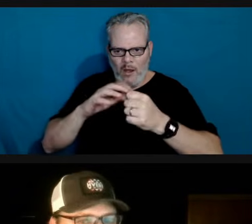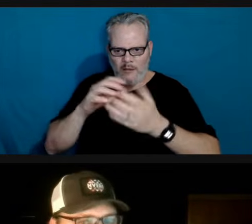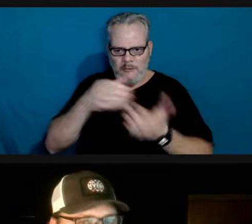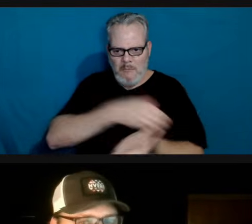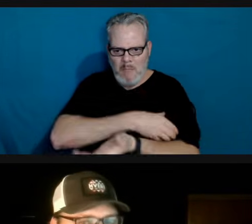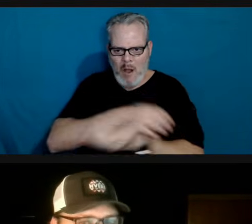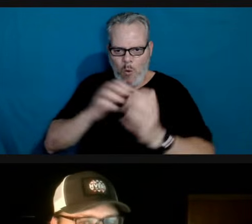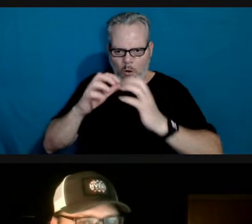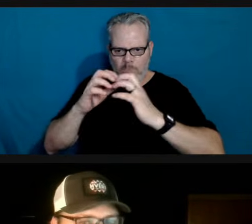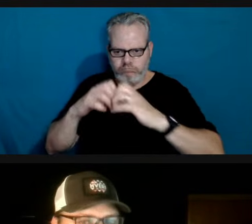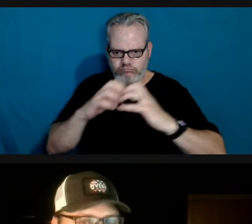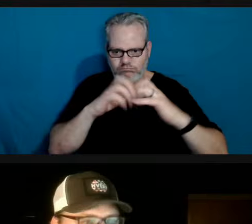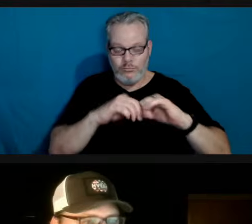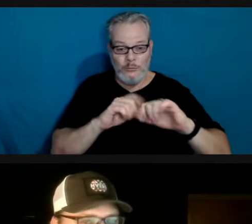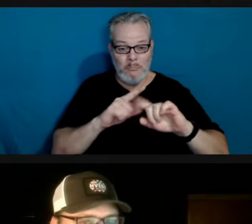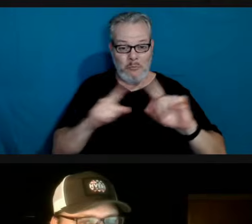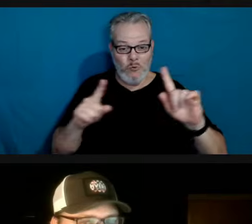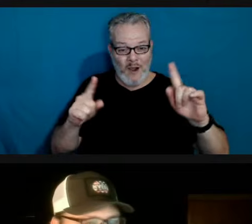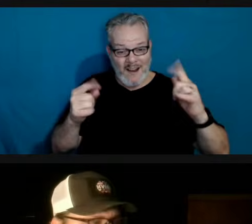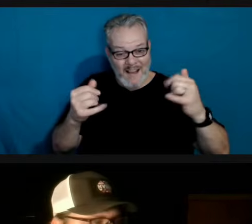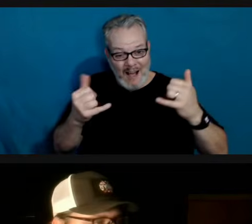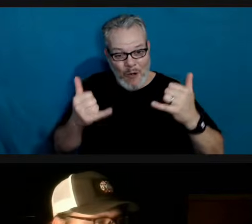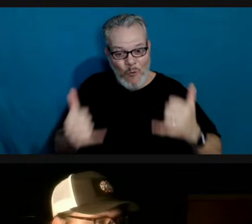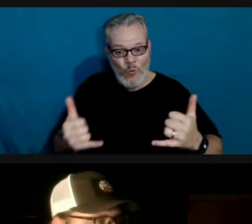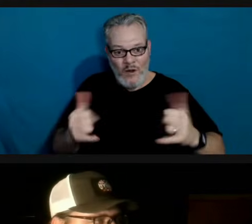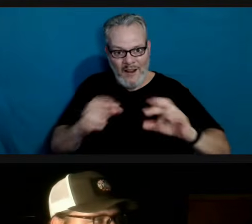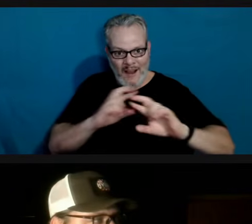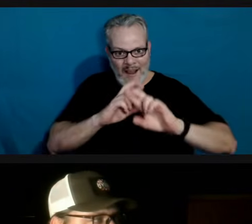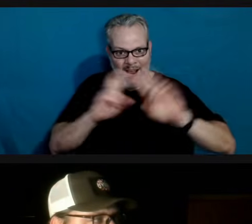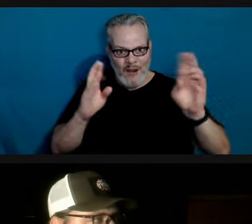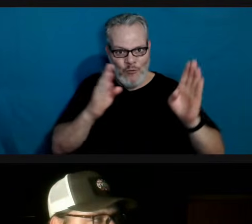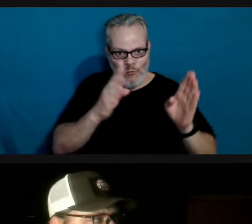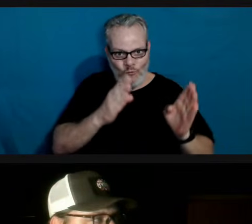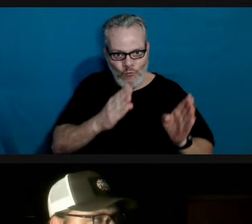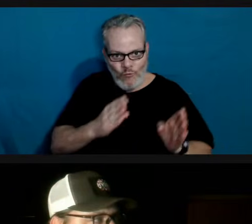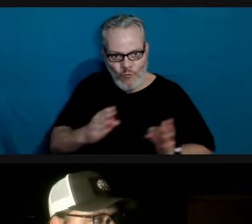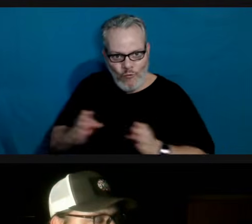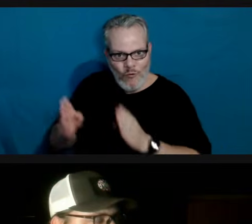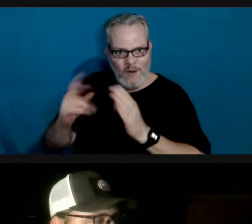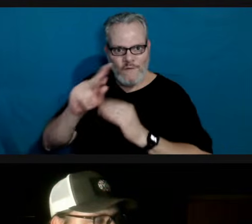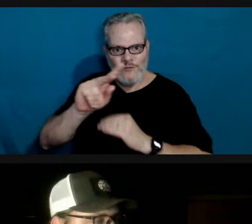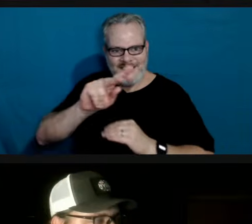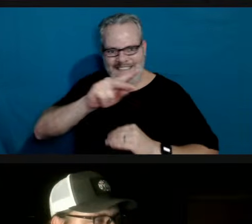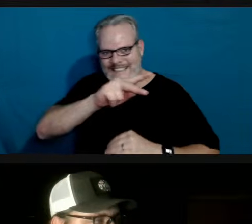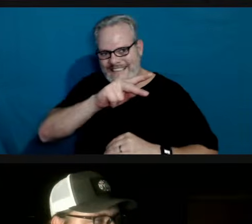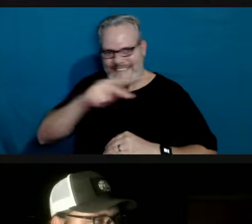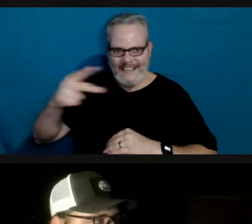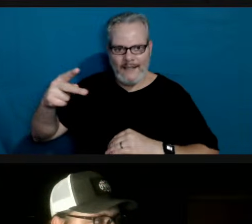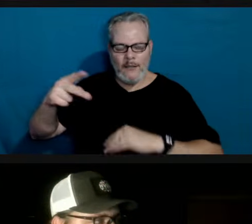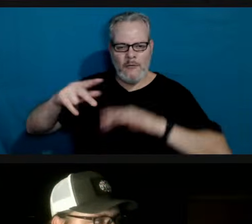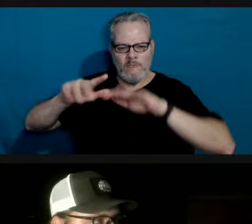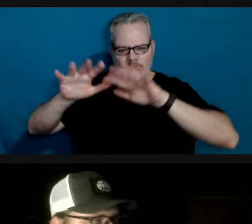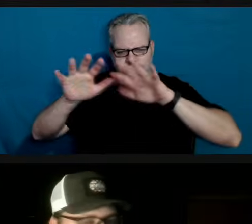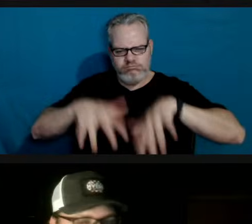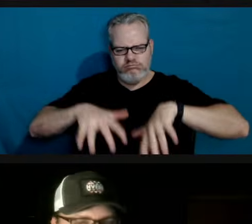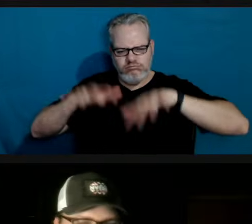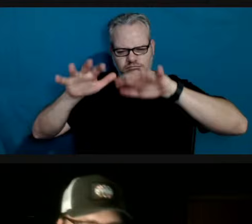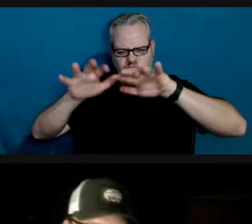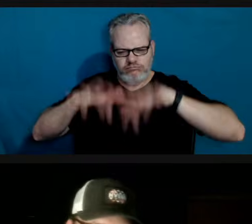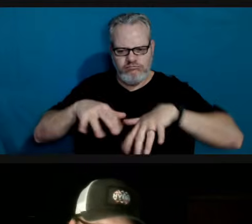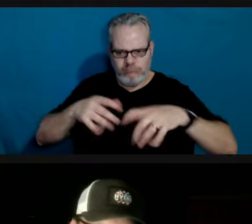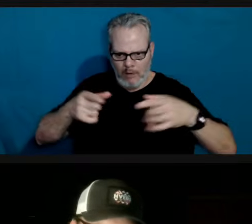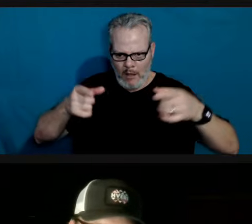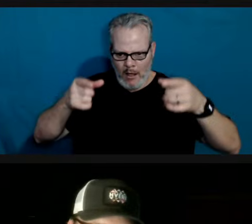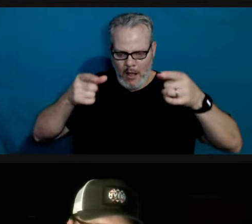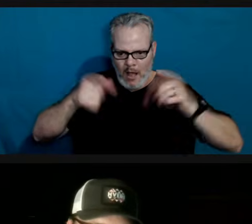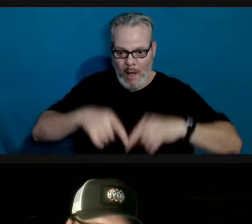getting ready for a second Kona Low. And, this was right now it's still